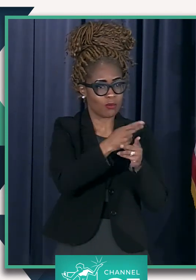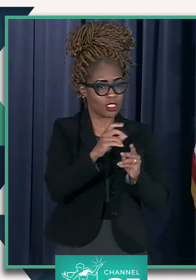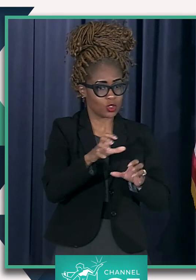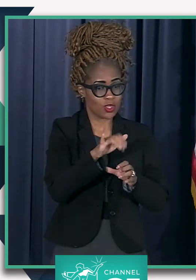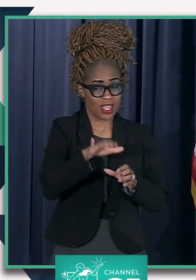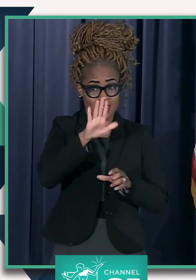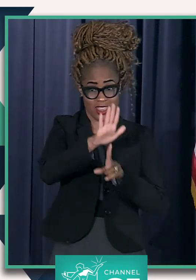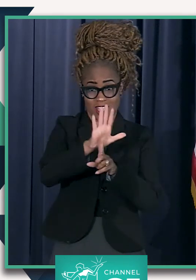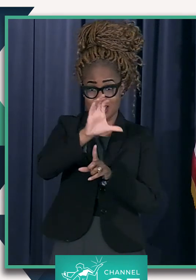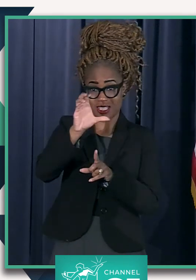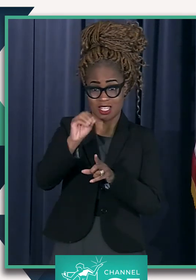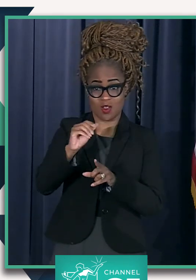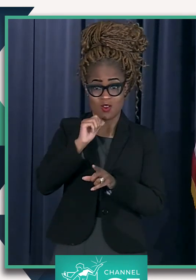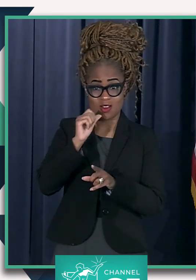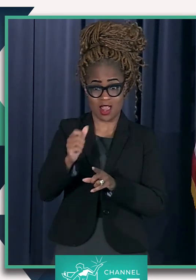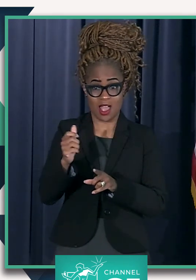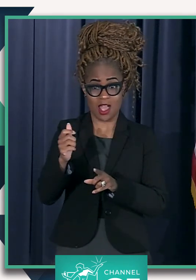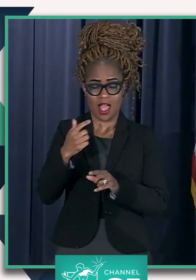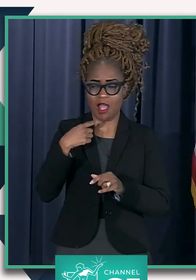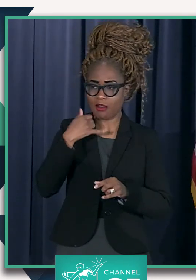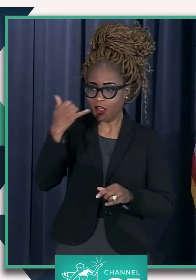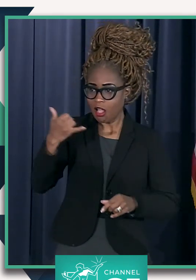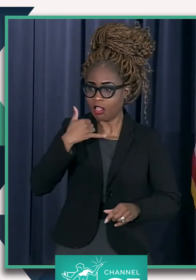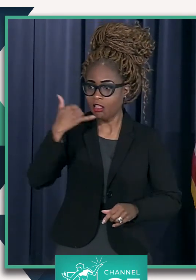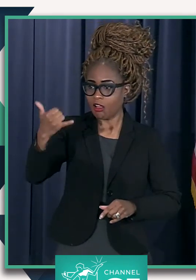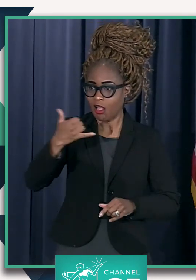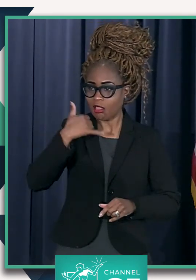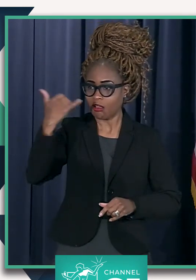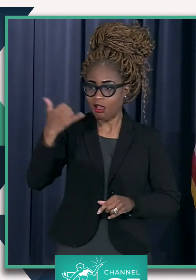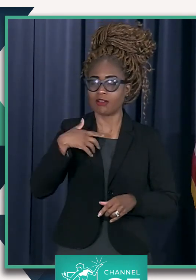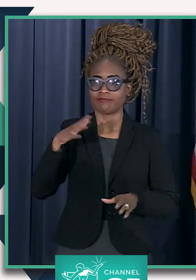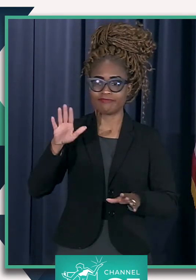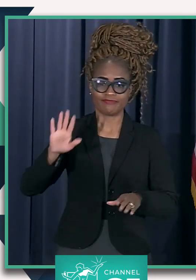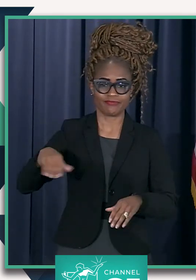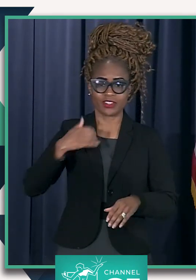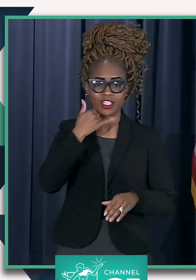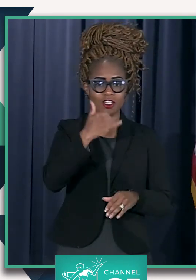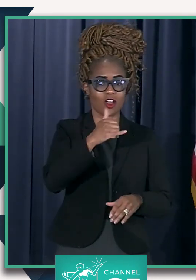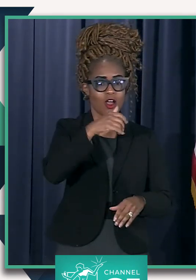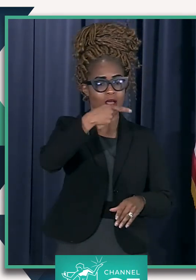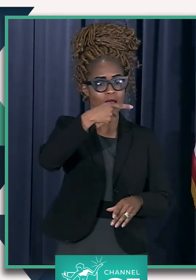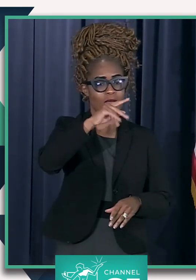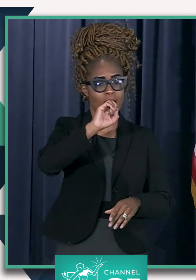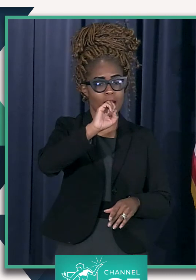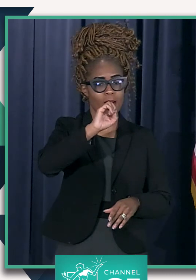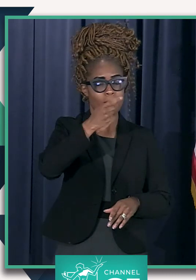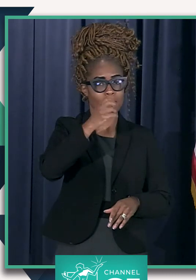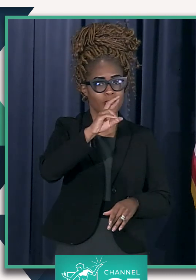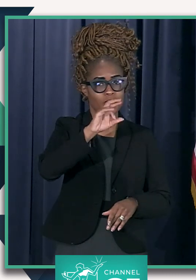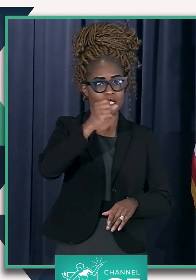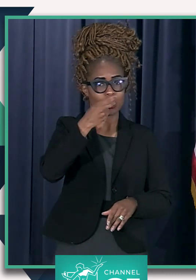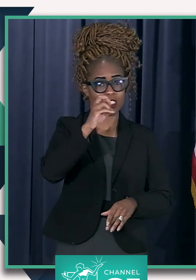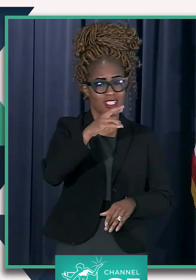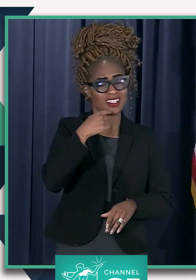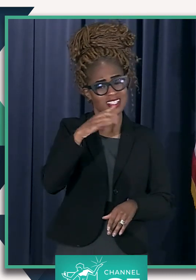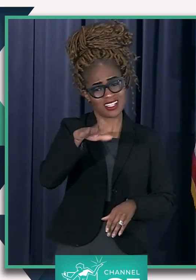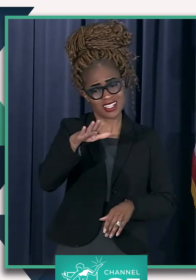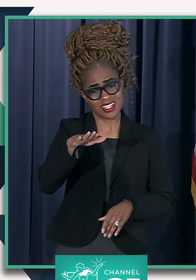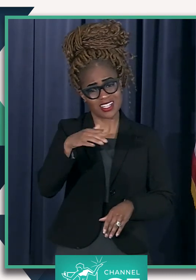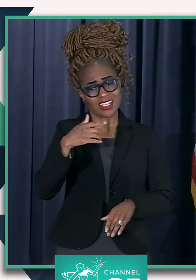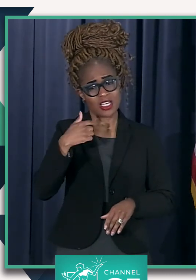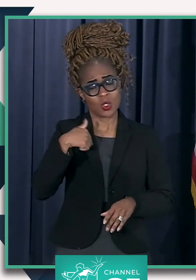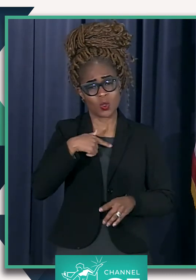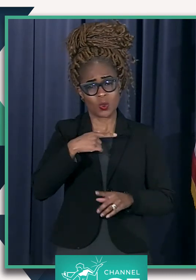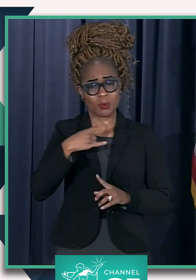CEO wouldn't come to the phone when I kept calling his secretary. I called to Jamie Dimon and Peter Scheer, and I said, we are being hammered